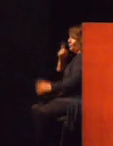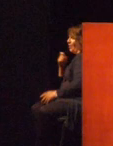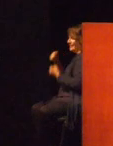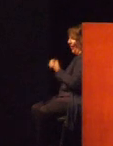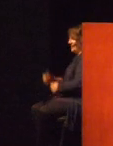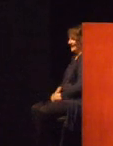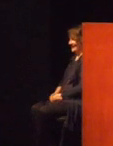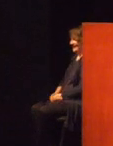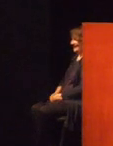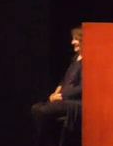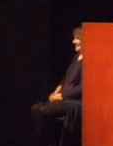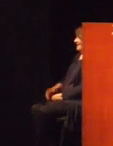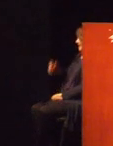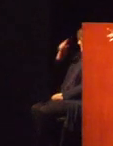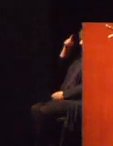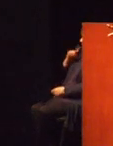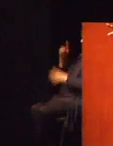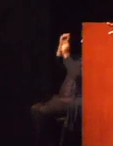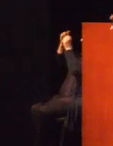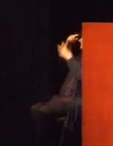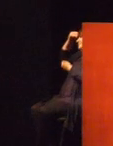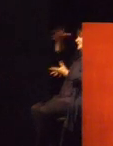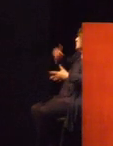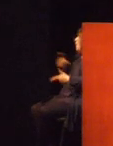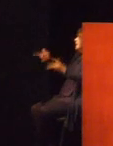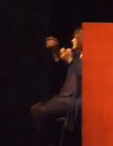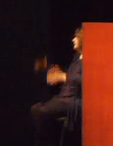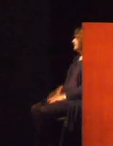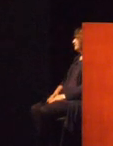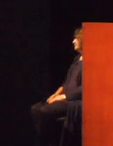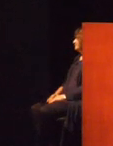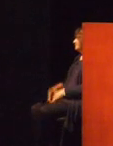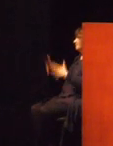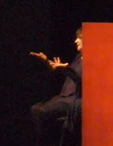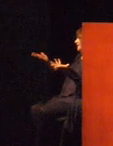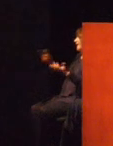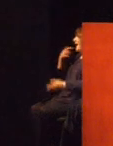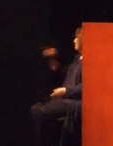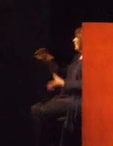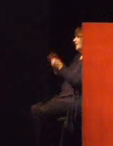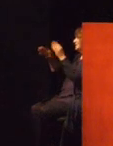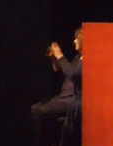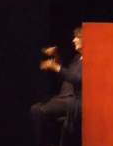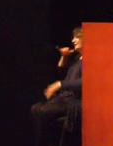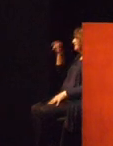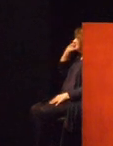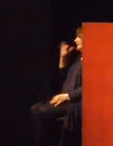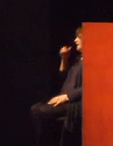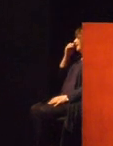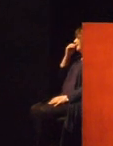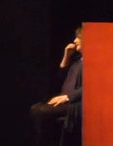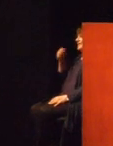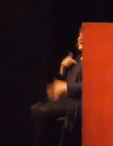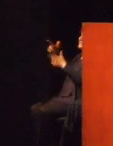it's amazing. Because I speed, first of all. I shared this with the faculty yesterday. I have been